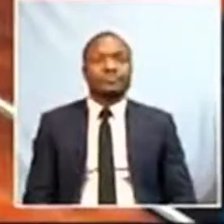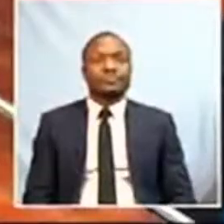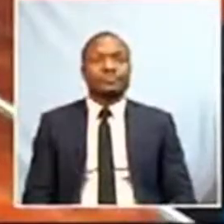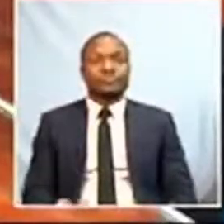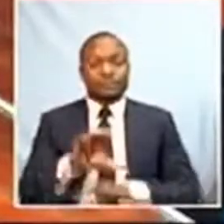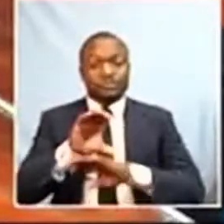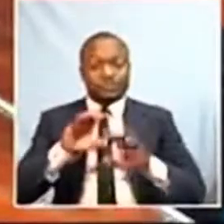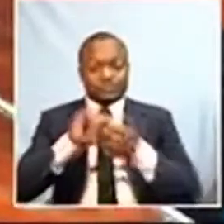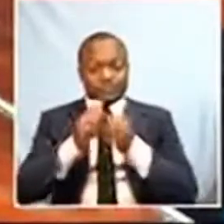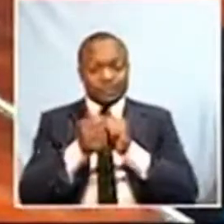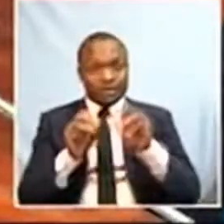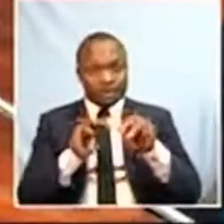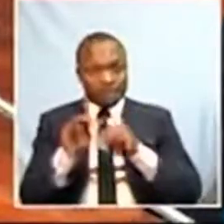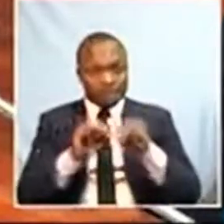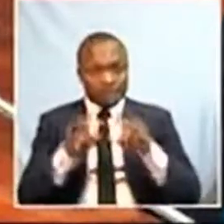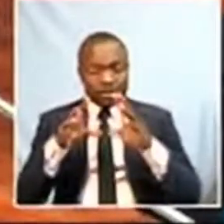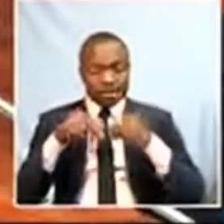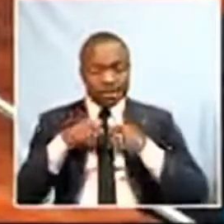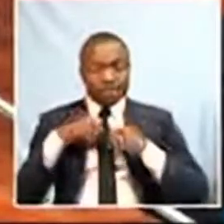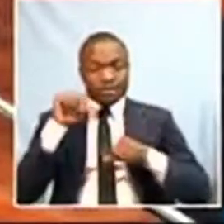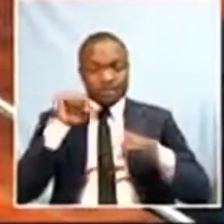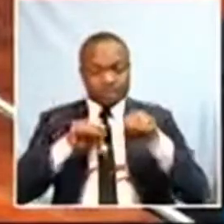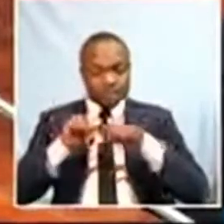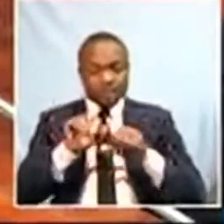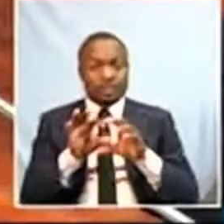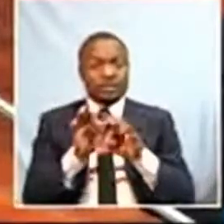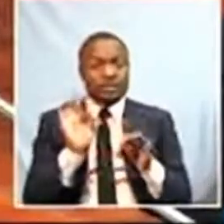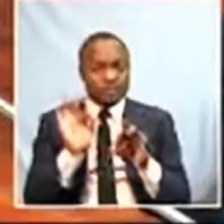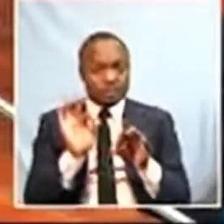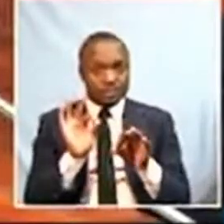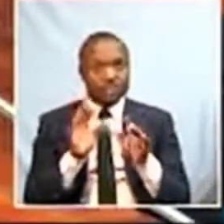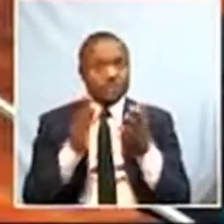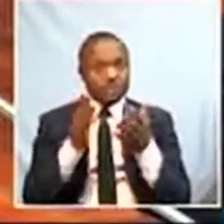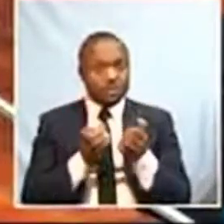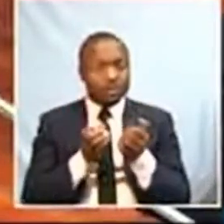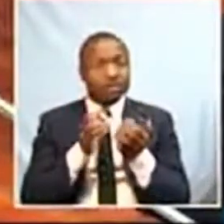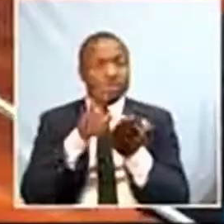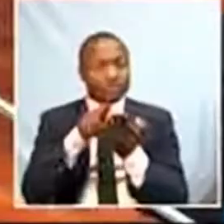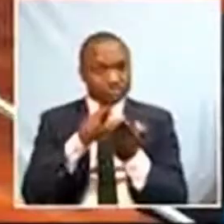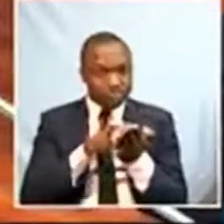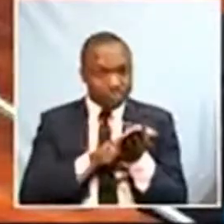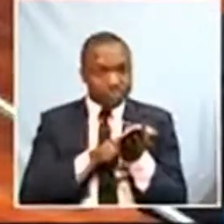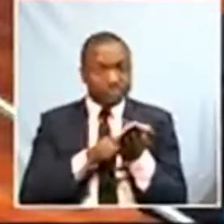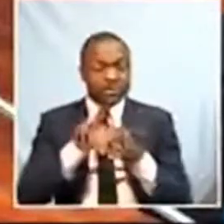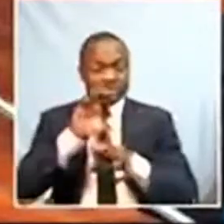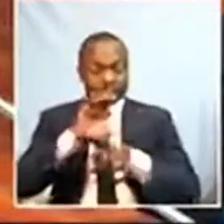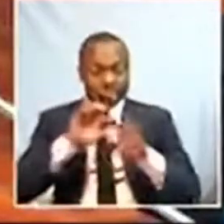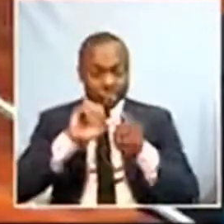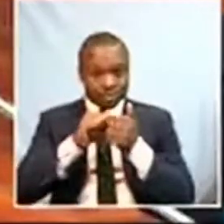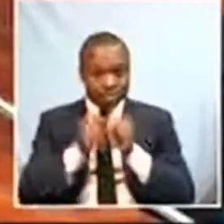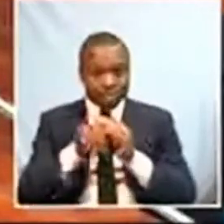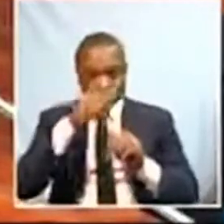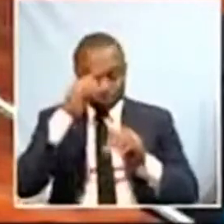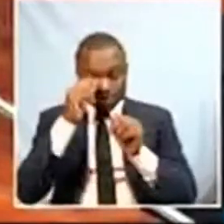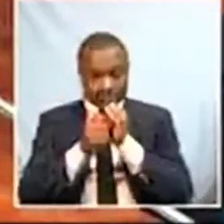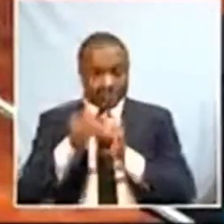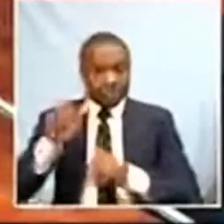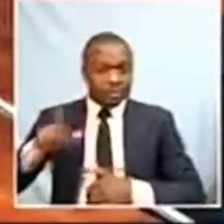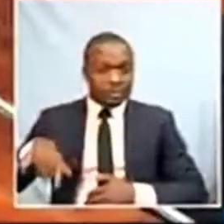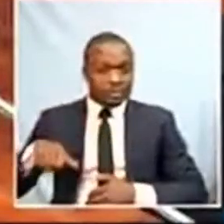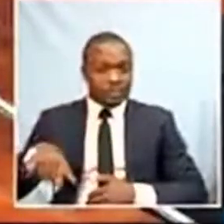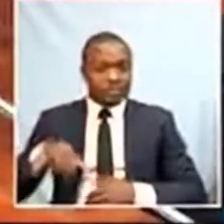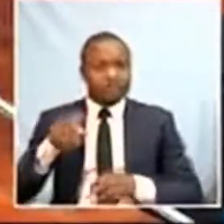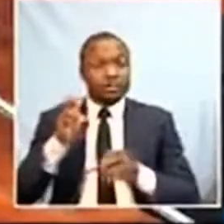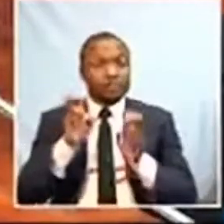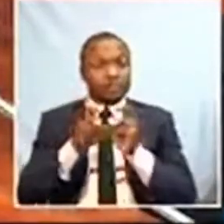Cause of query: management acknowledges the observation made by the auditor and wishes to report that the cause of query was due to delay by